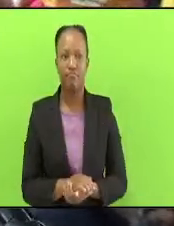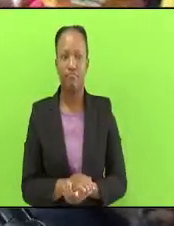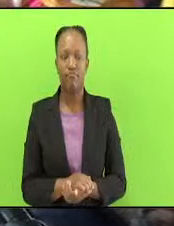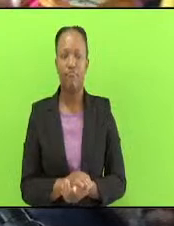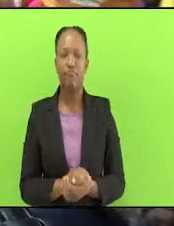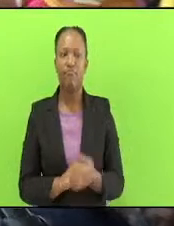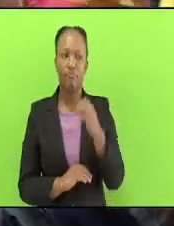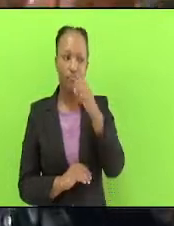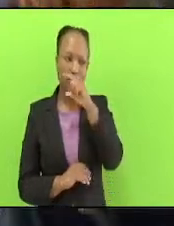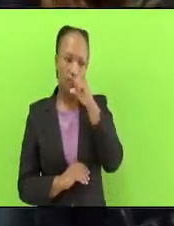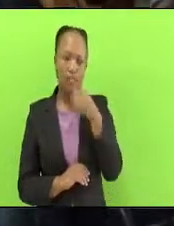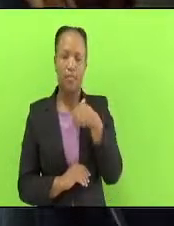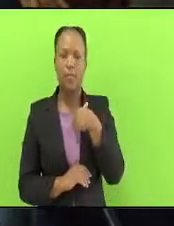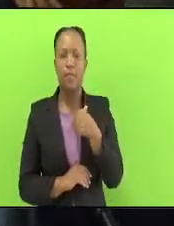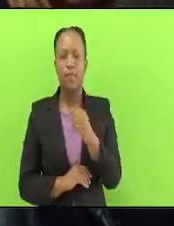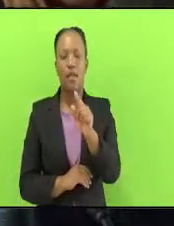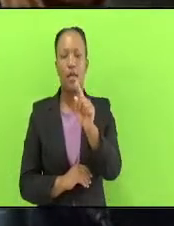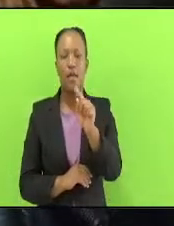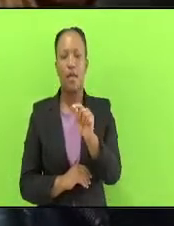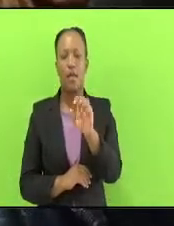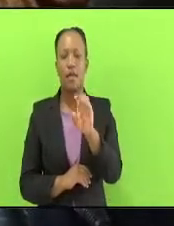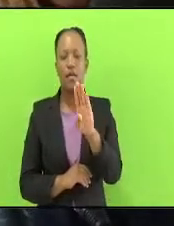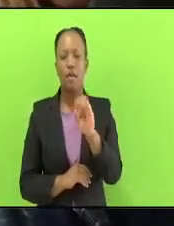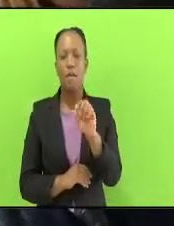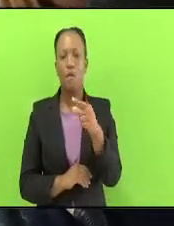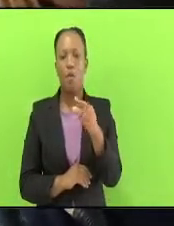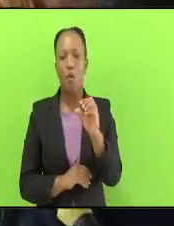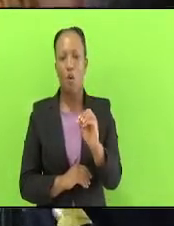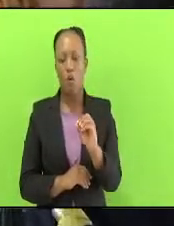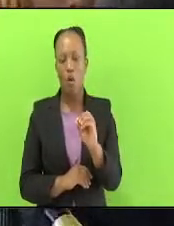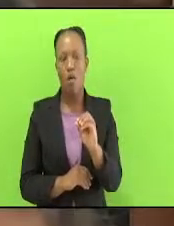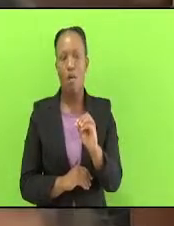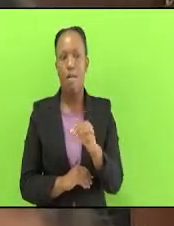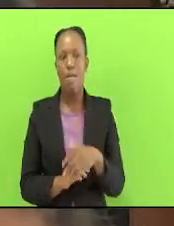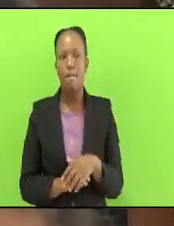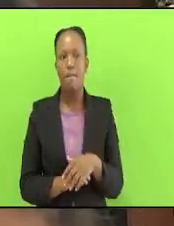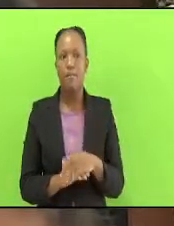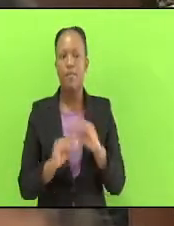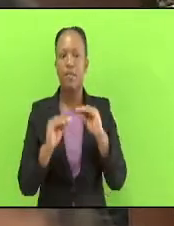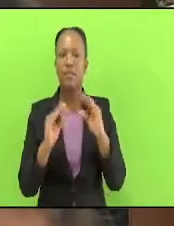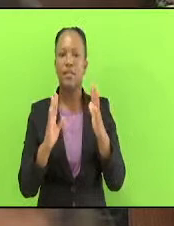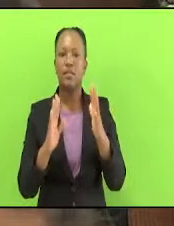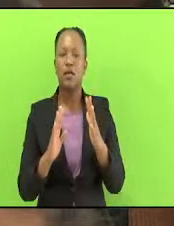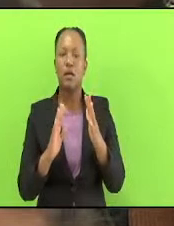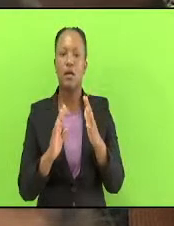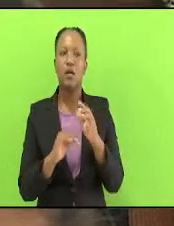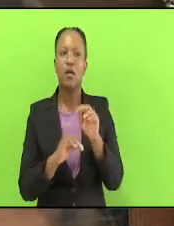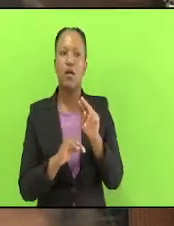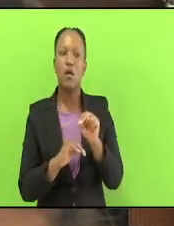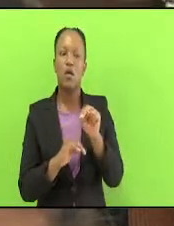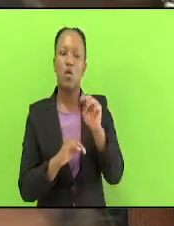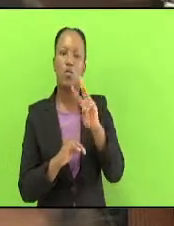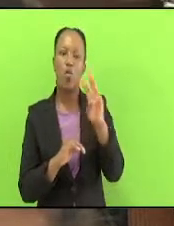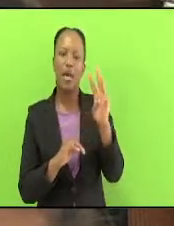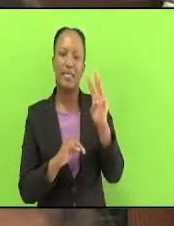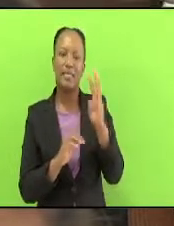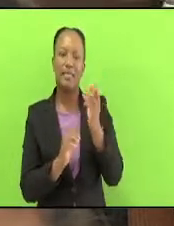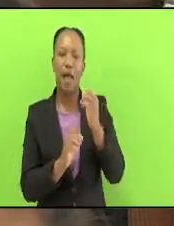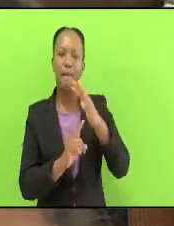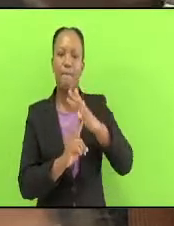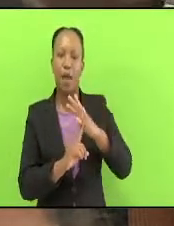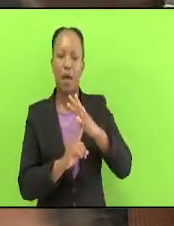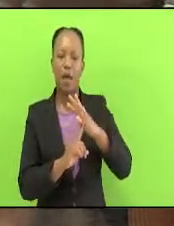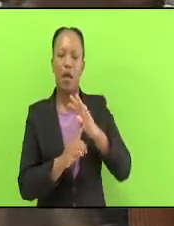ke Tebogo Ndweni. Leina la ka ke Tebogo Ndwene. Ke tswa ke instructor ko Northwest Umbrella Fire Protection Association. So I'm